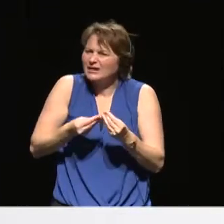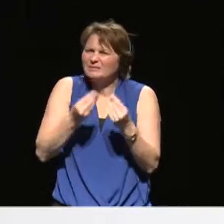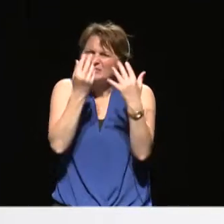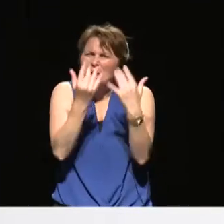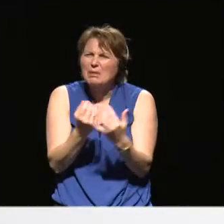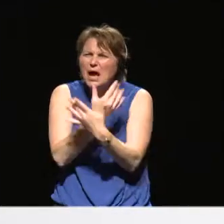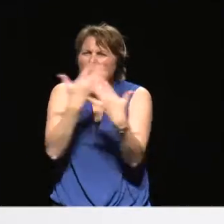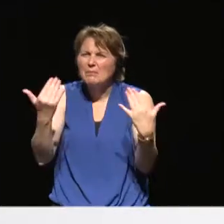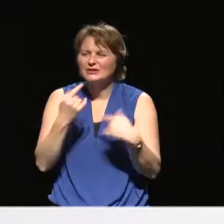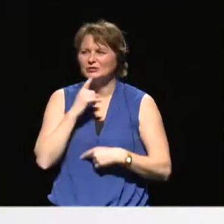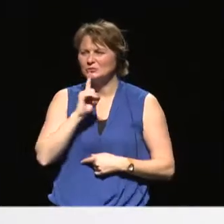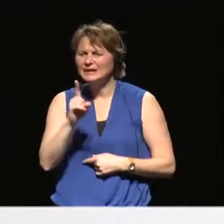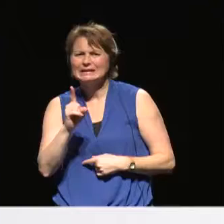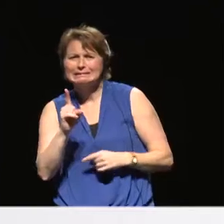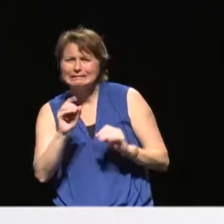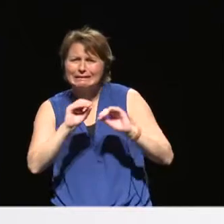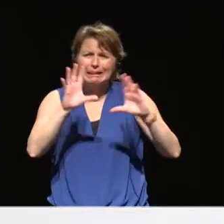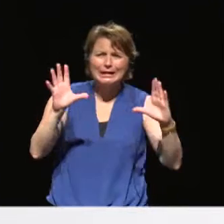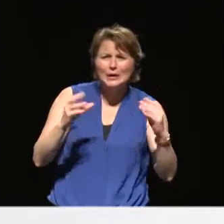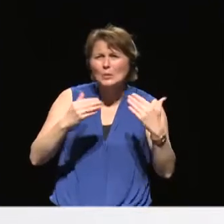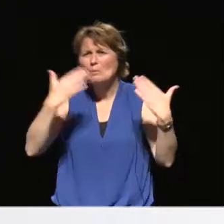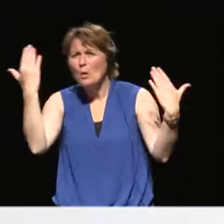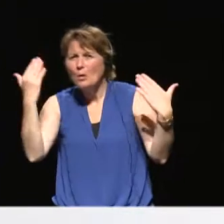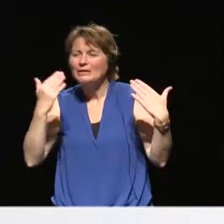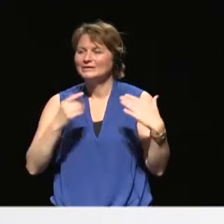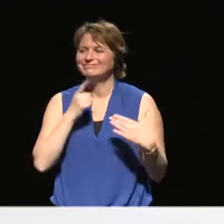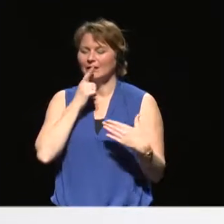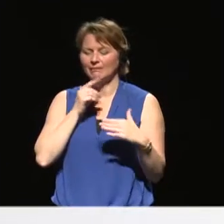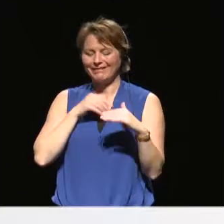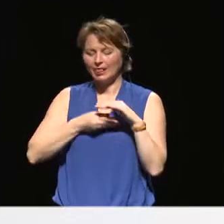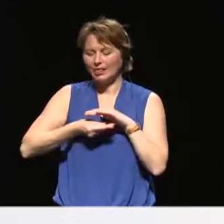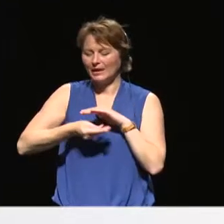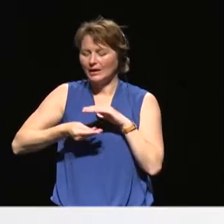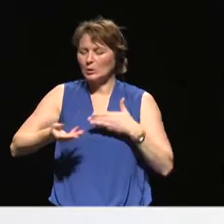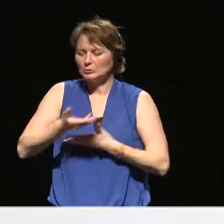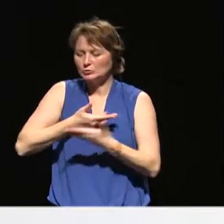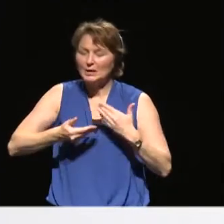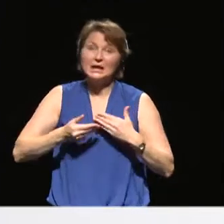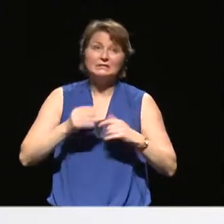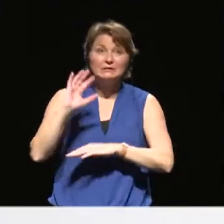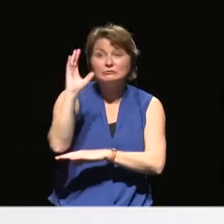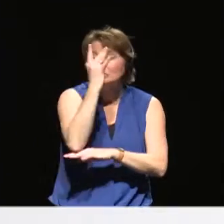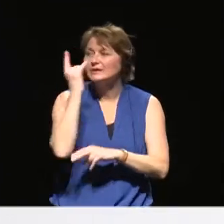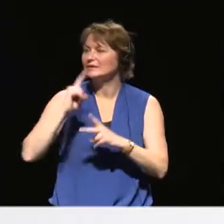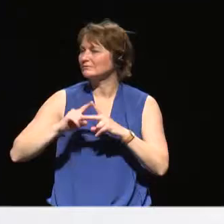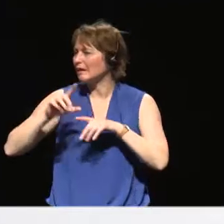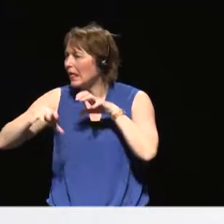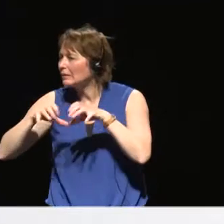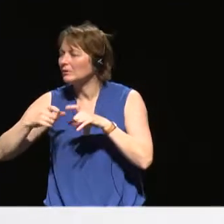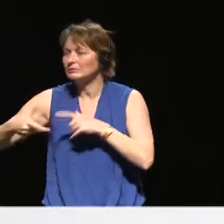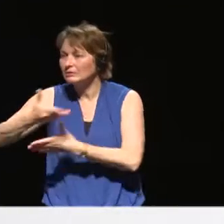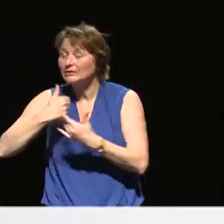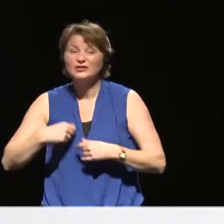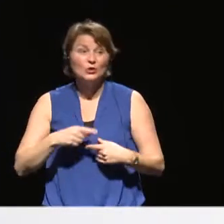in natural products, wildlife, flora, and fauna. And we arrived at the staggering figure of close to over $200 billion.